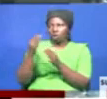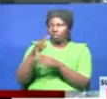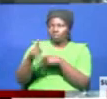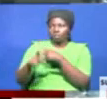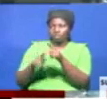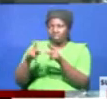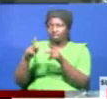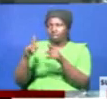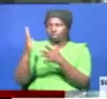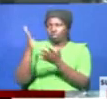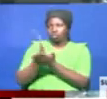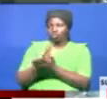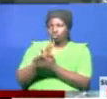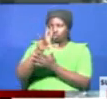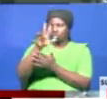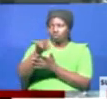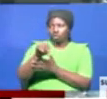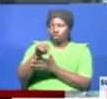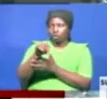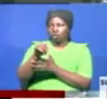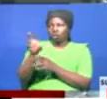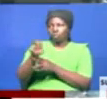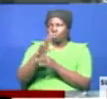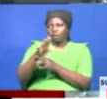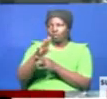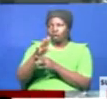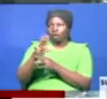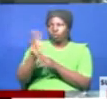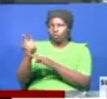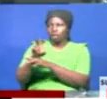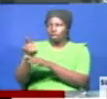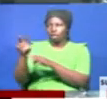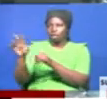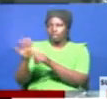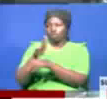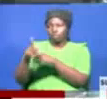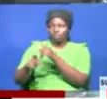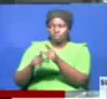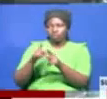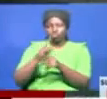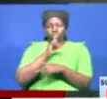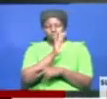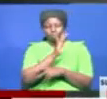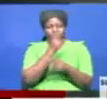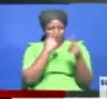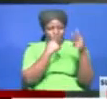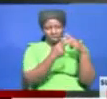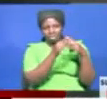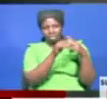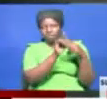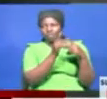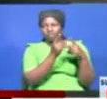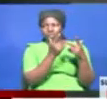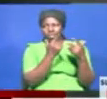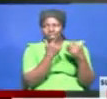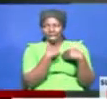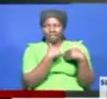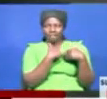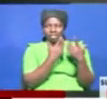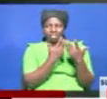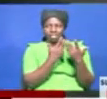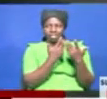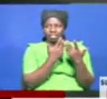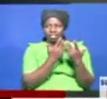none of them sat through the whole process. So in your view, that they may not have, they may having a myopic Number